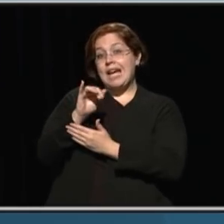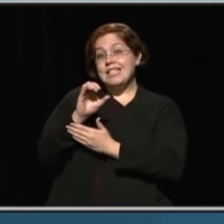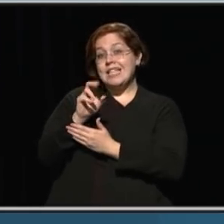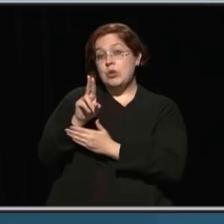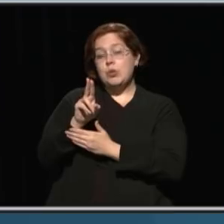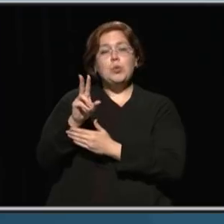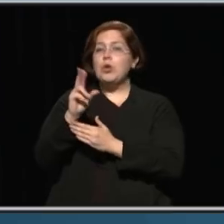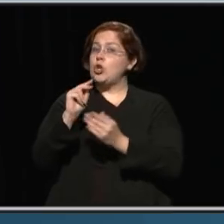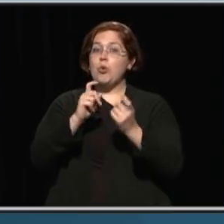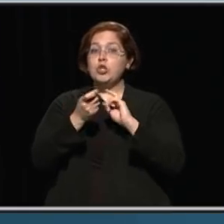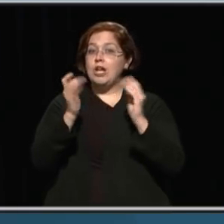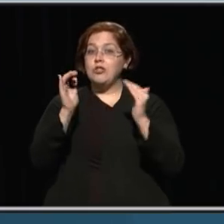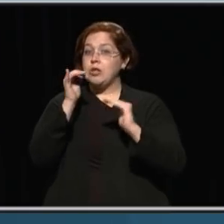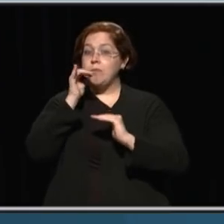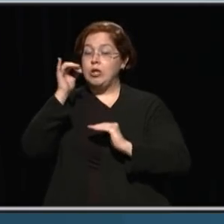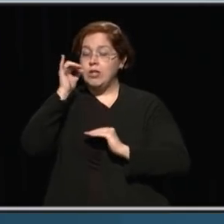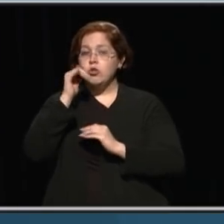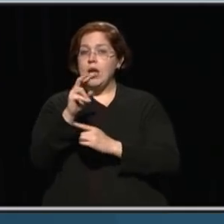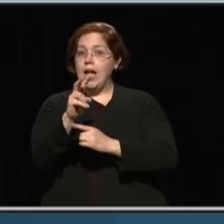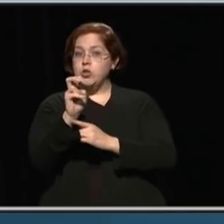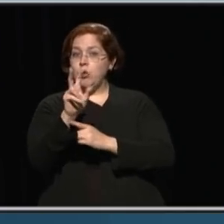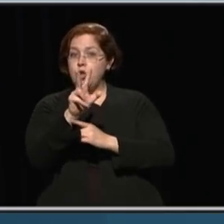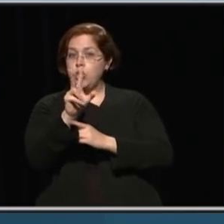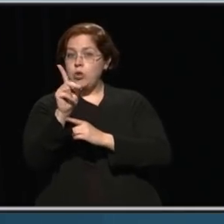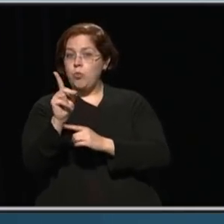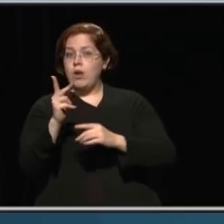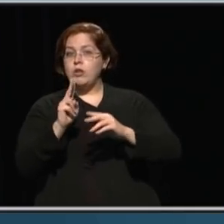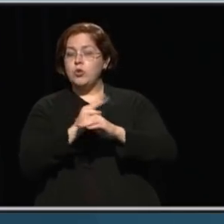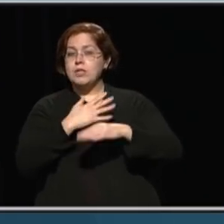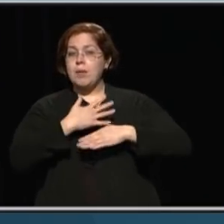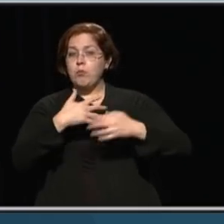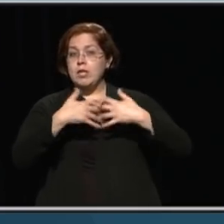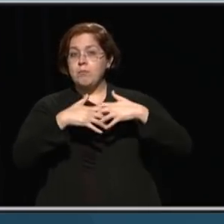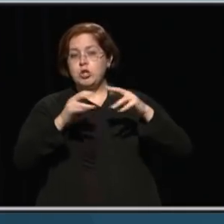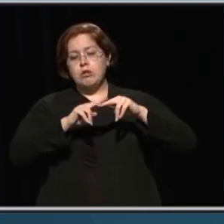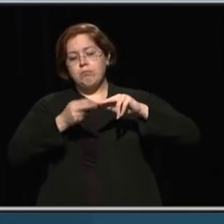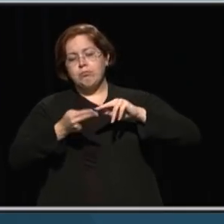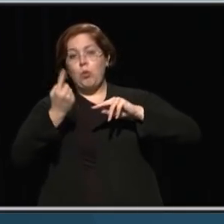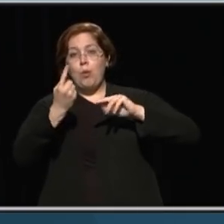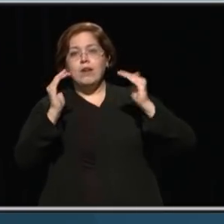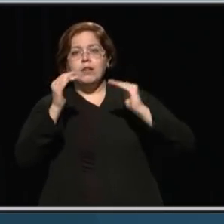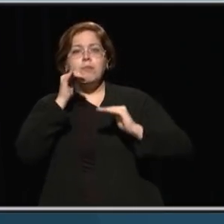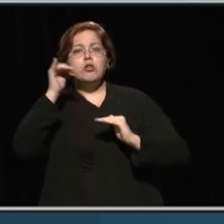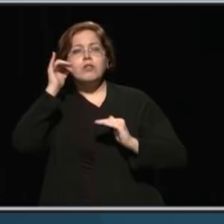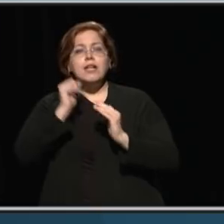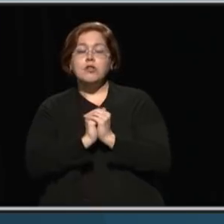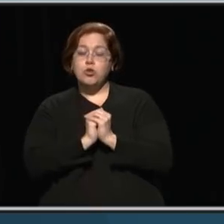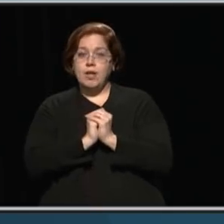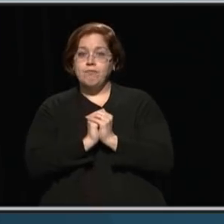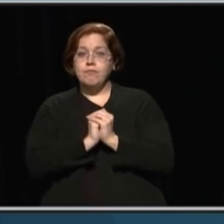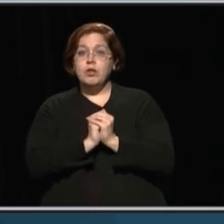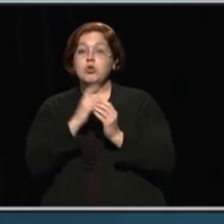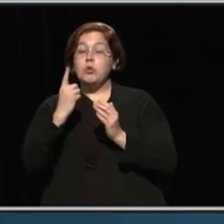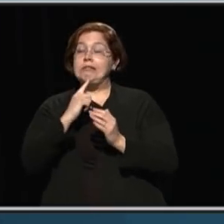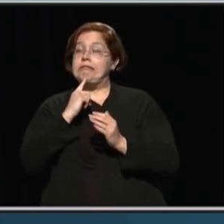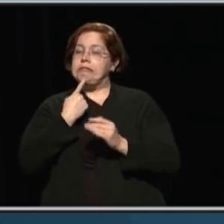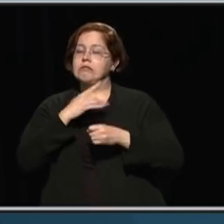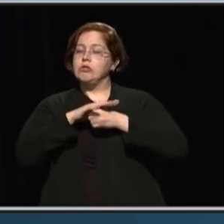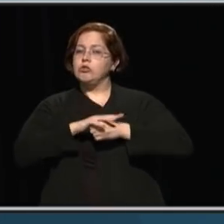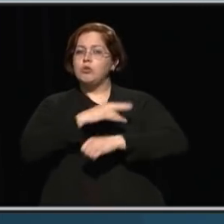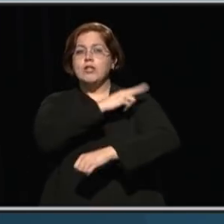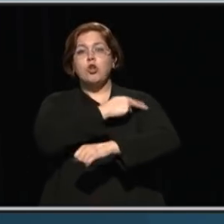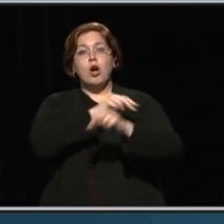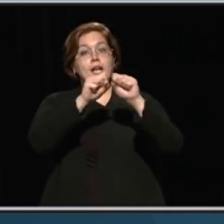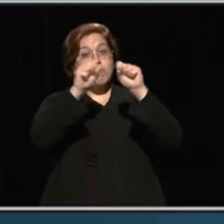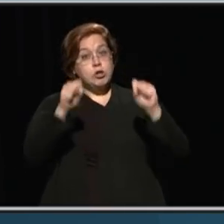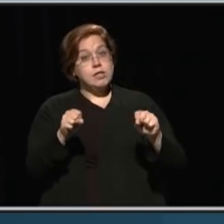no change from yesterday, and 231 on ventilators, which is down 1 from yesterday. So that's a significant stress on our hospital system, but I